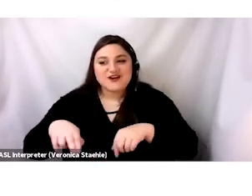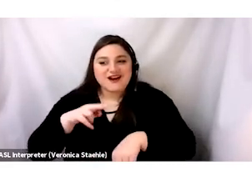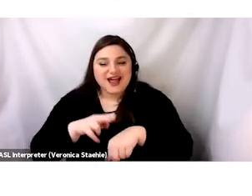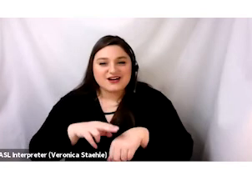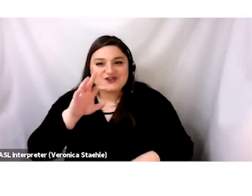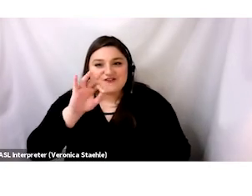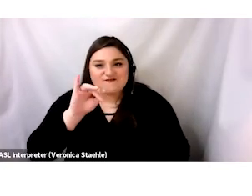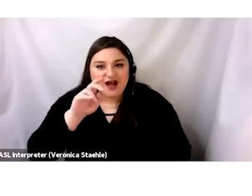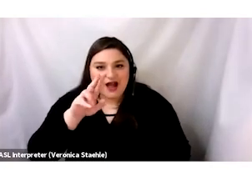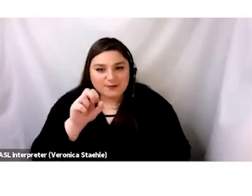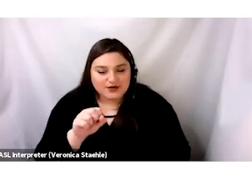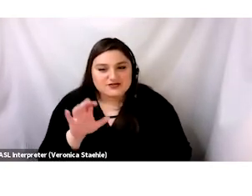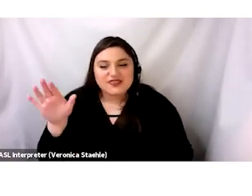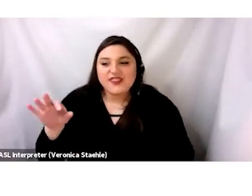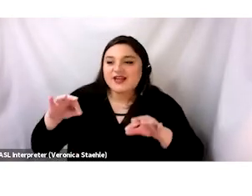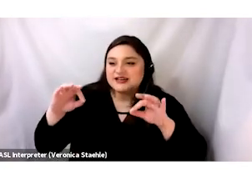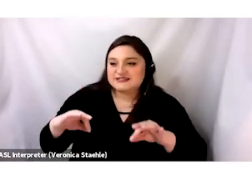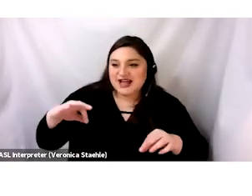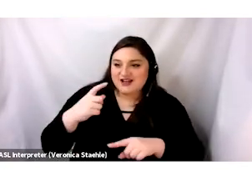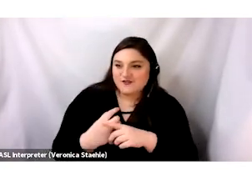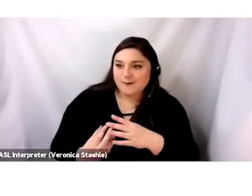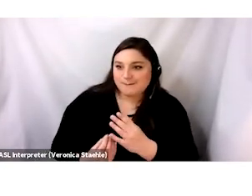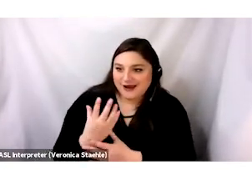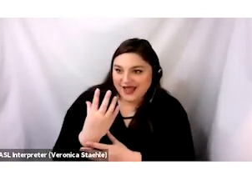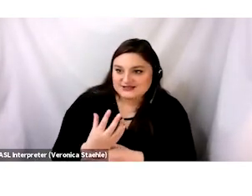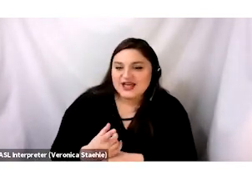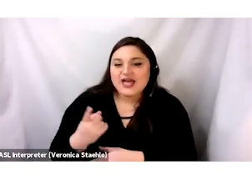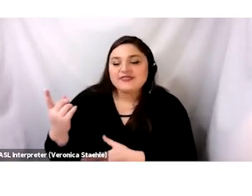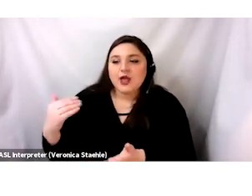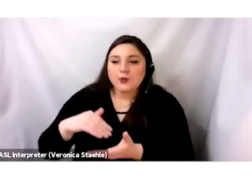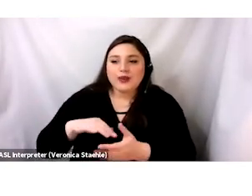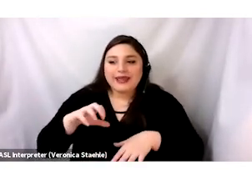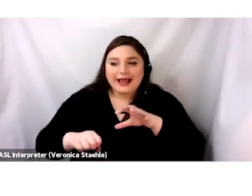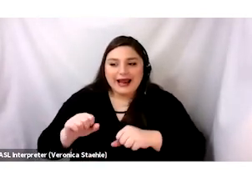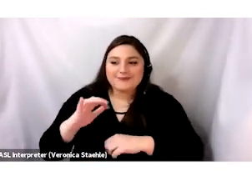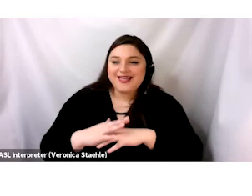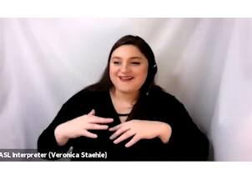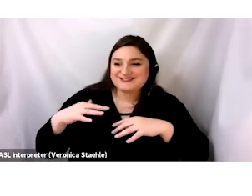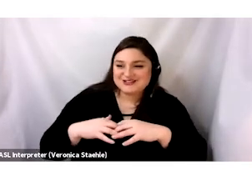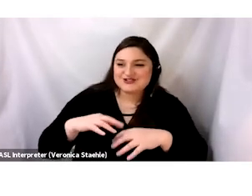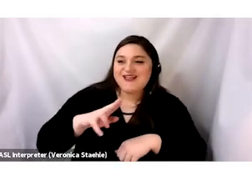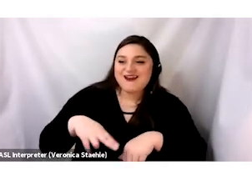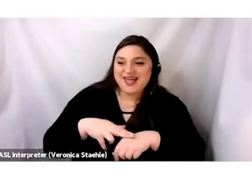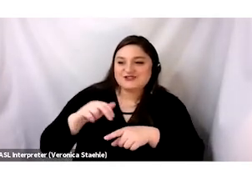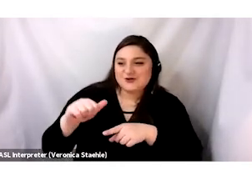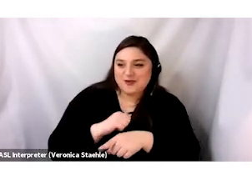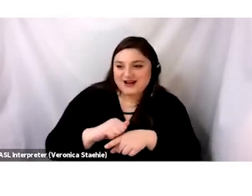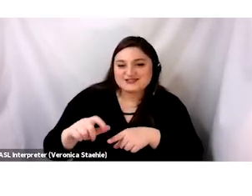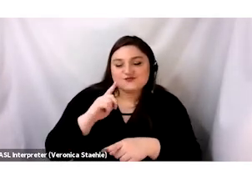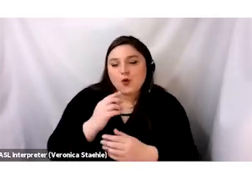dye from plants and are really reclaiming the indigenous Indian practices of cultivating cotton,